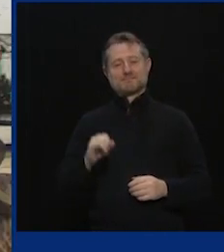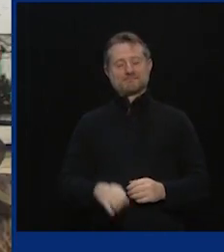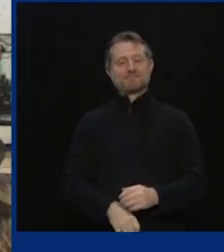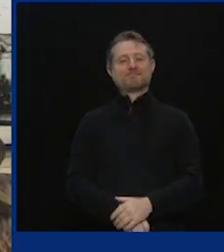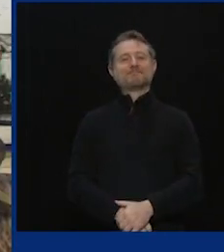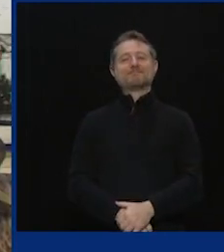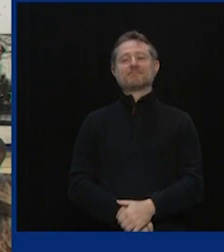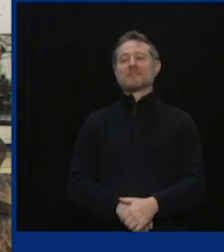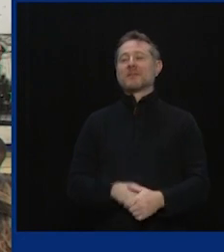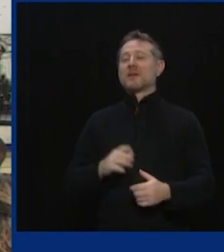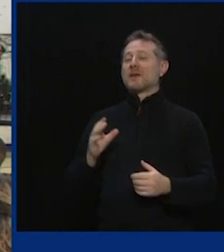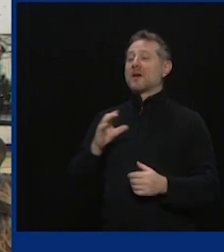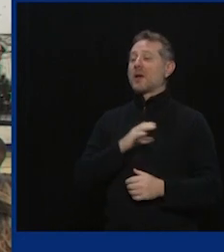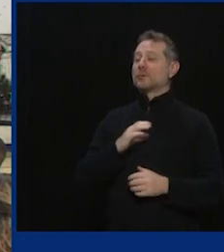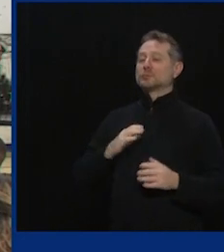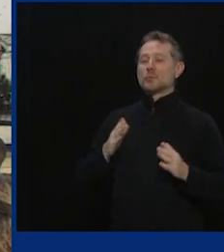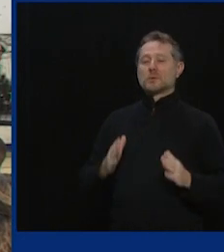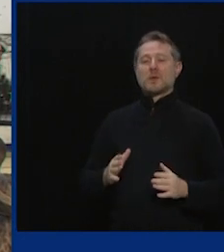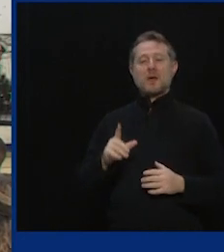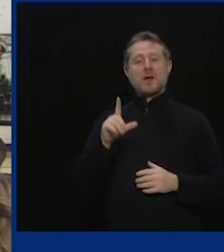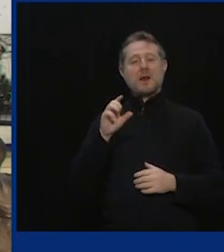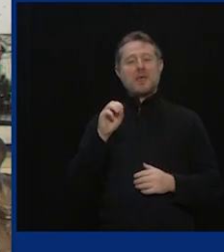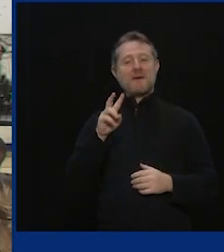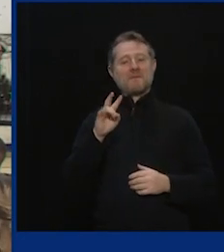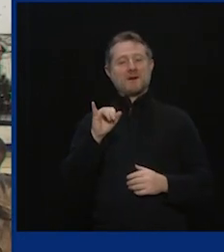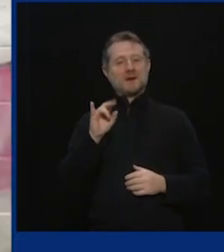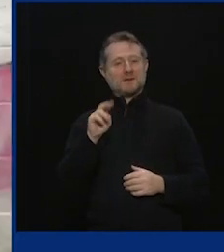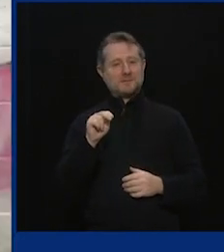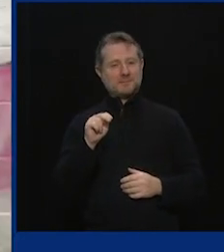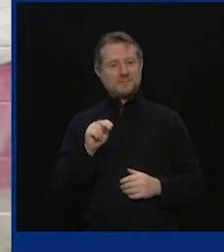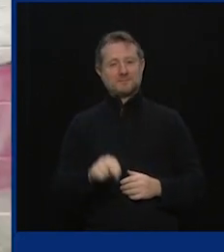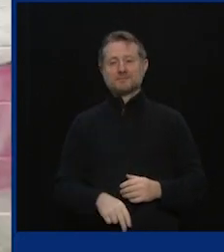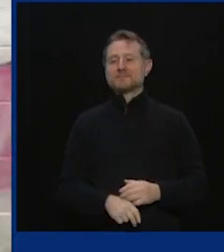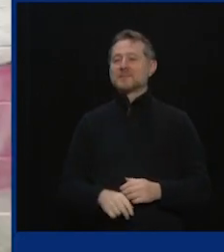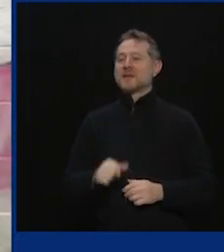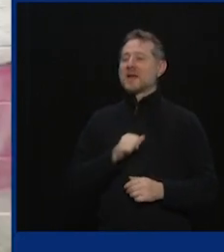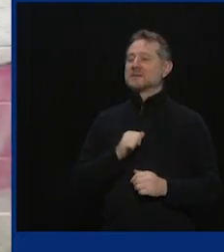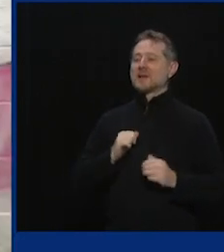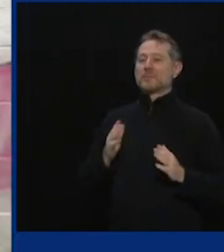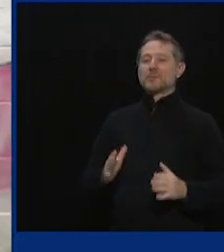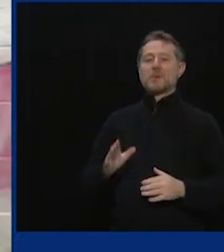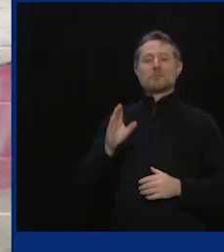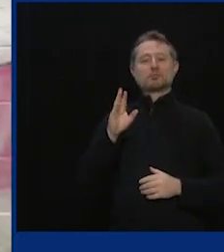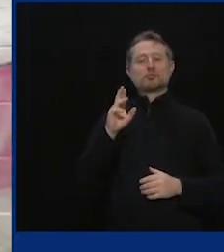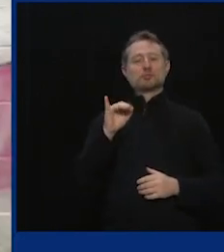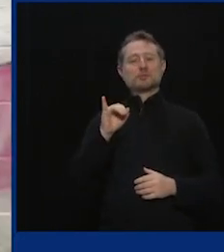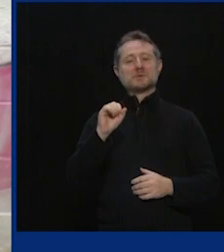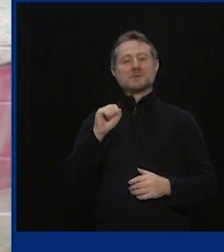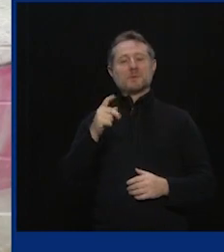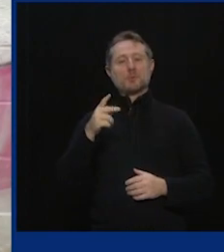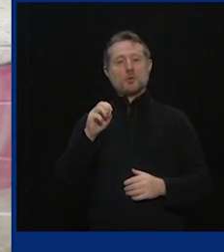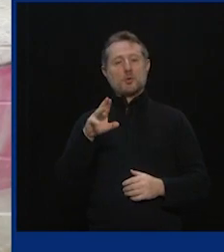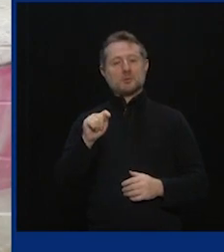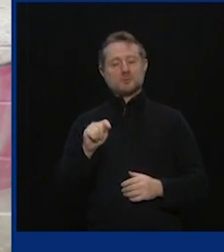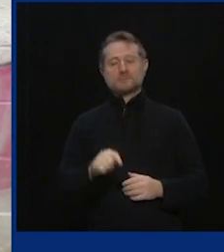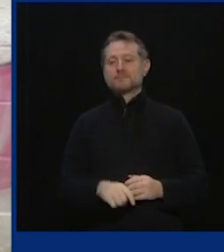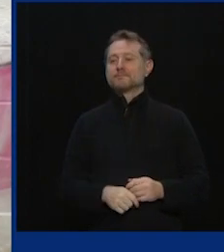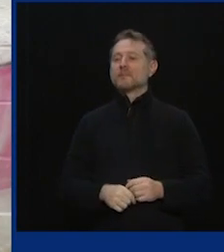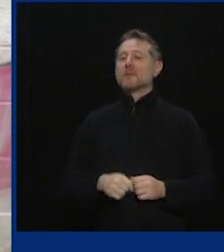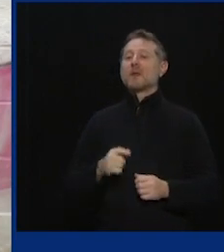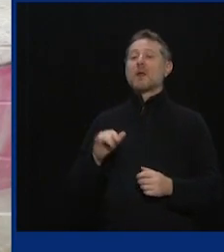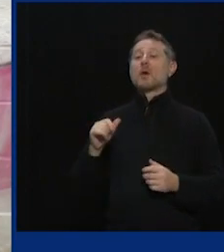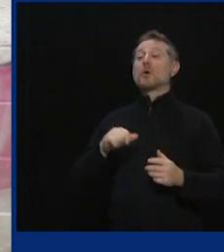Levin, and Senator Jabari Brisport. We're also joined today by Gary Jenkins,